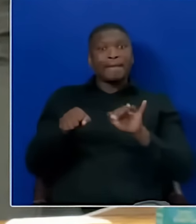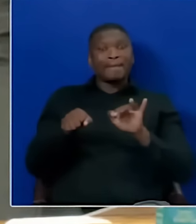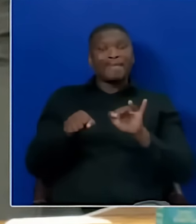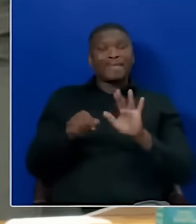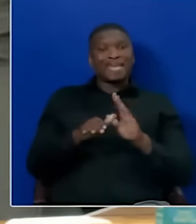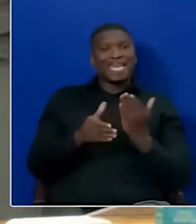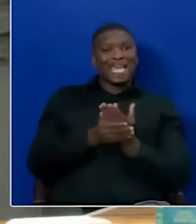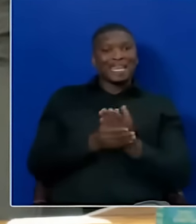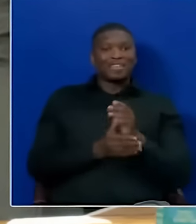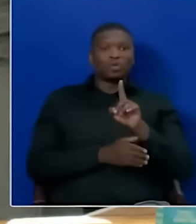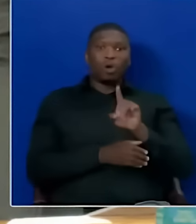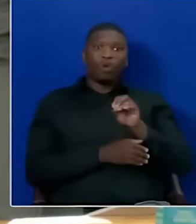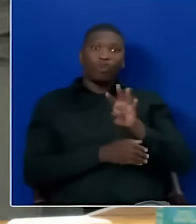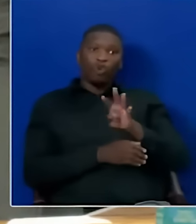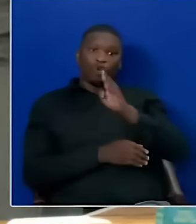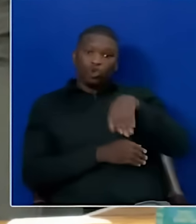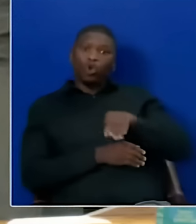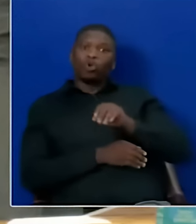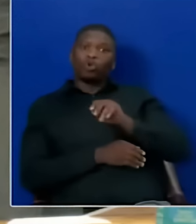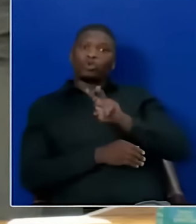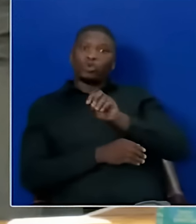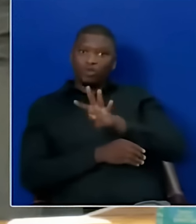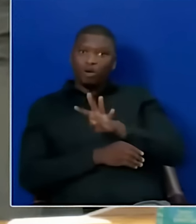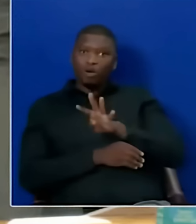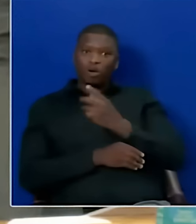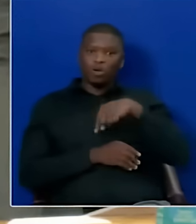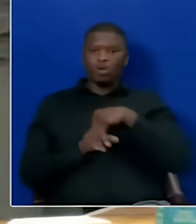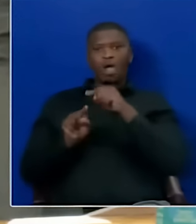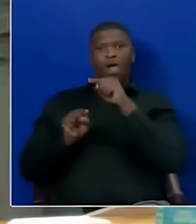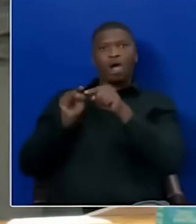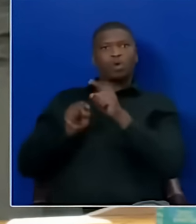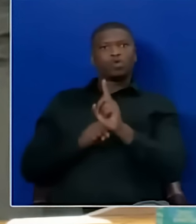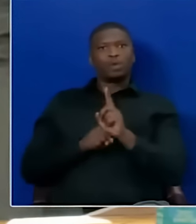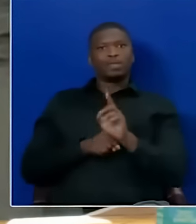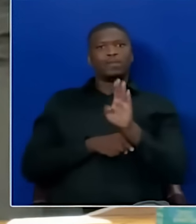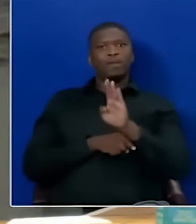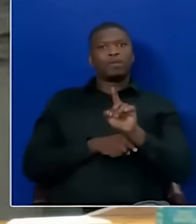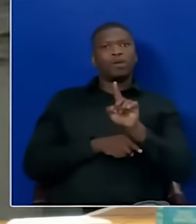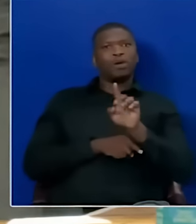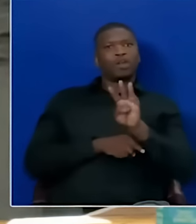140/04/2024. And our accused case is Bramley case